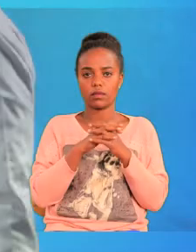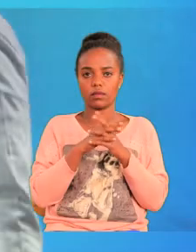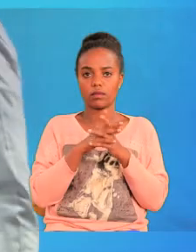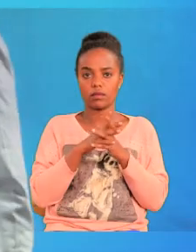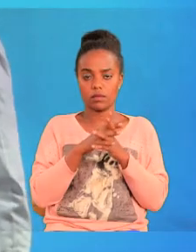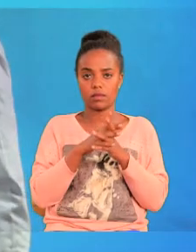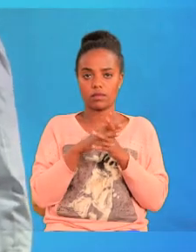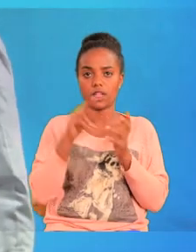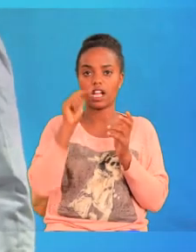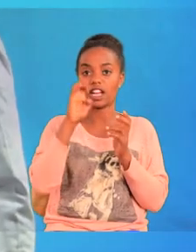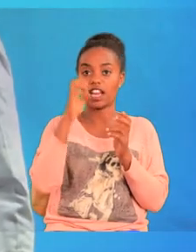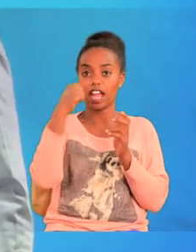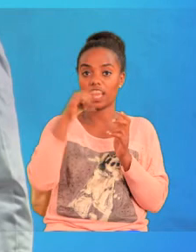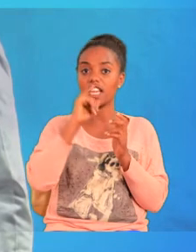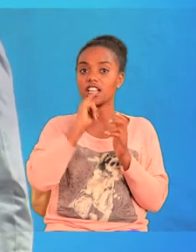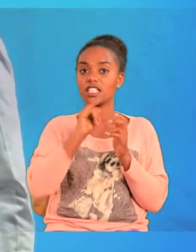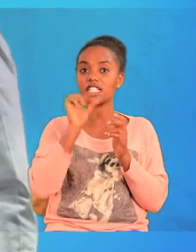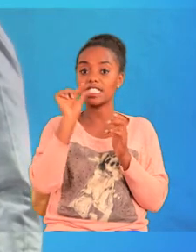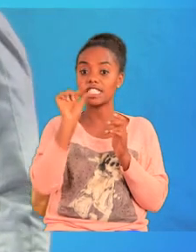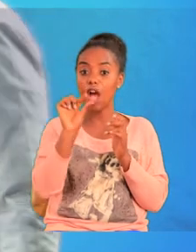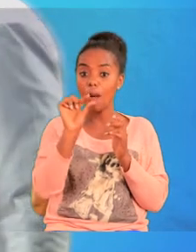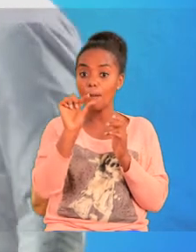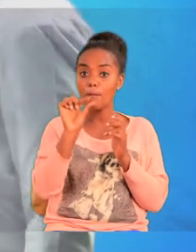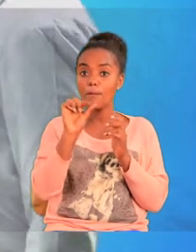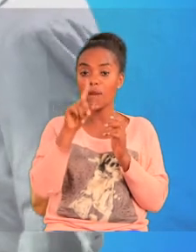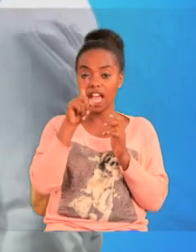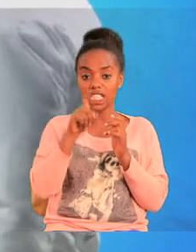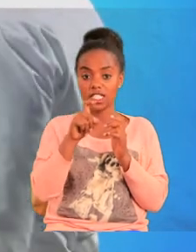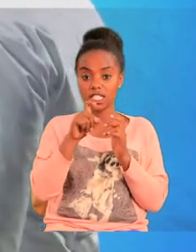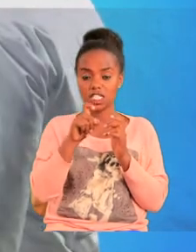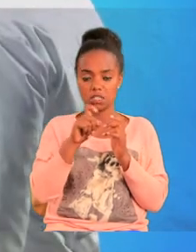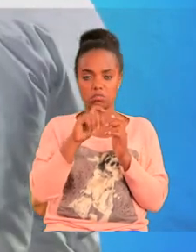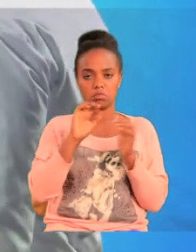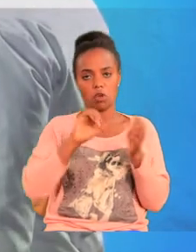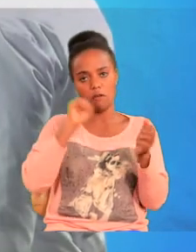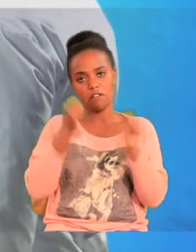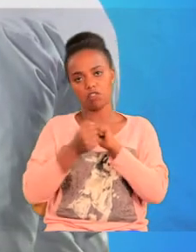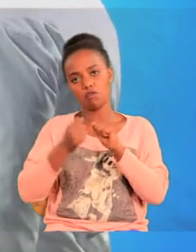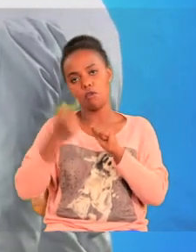is for some x converted into for all x.